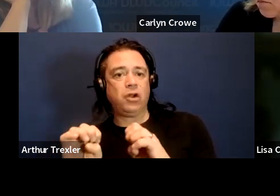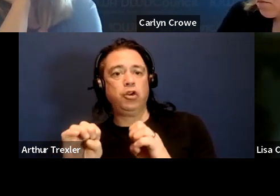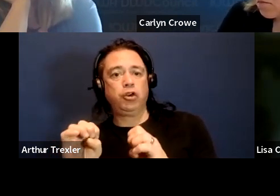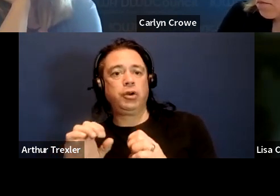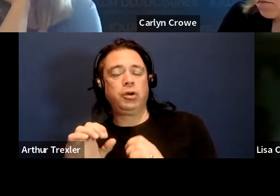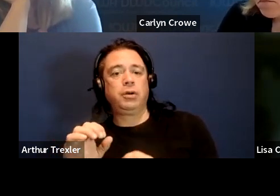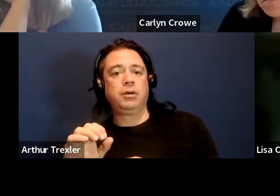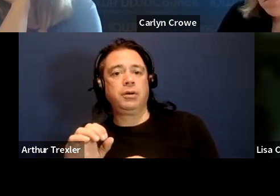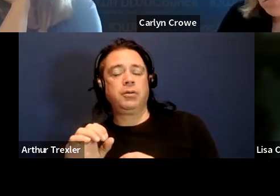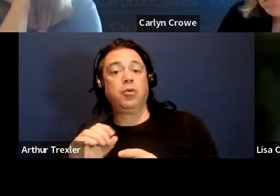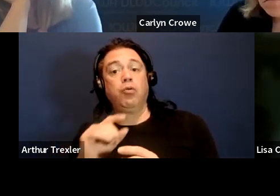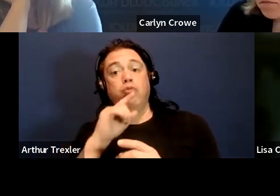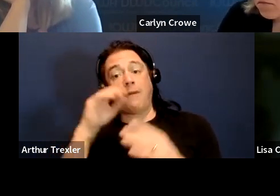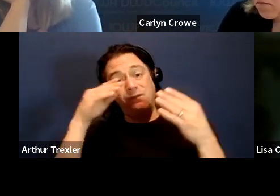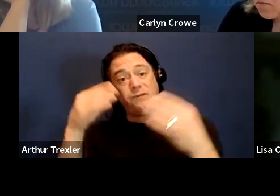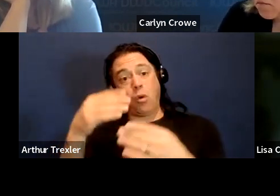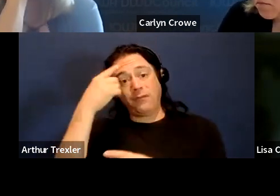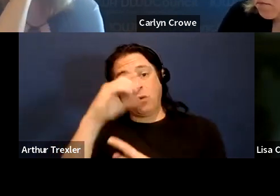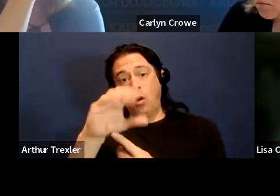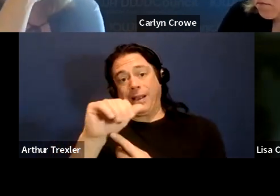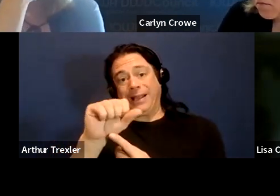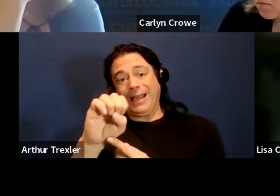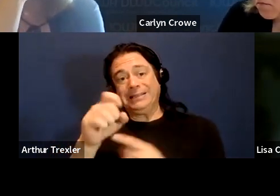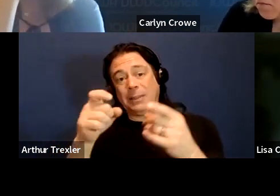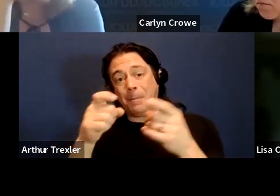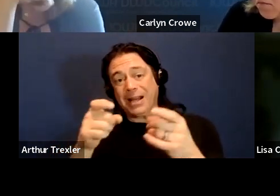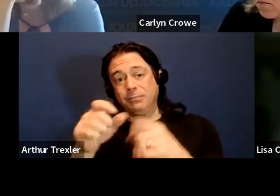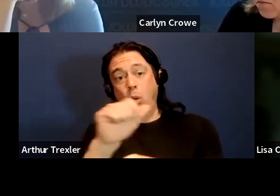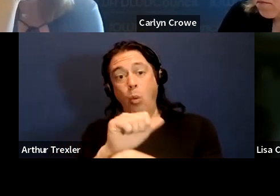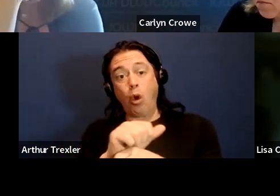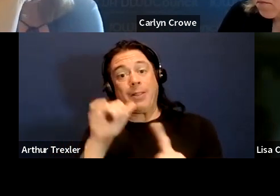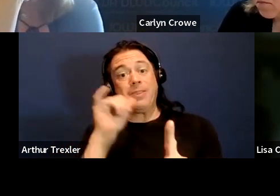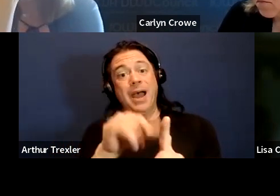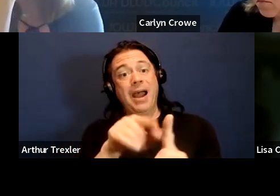that truly the focus of case management work is identifying